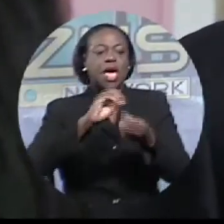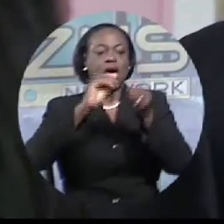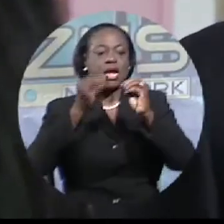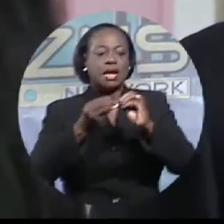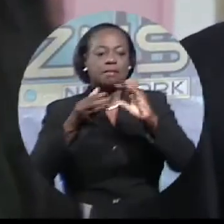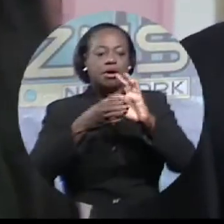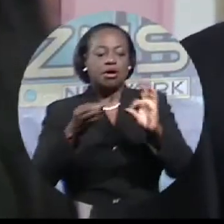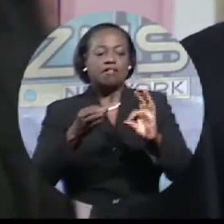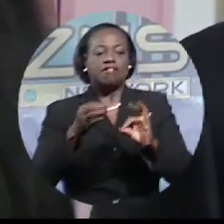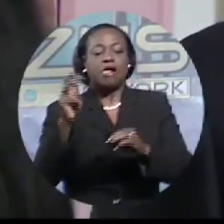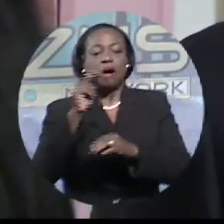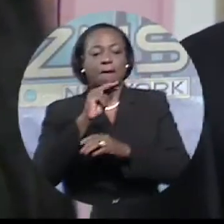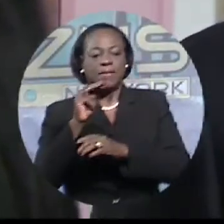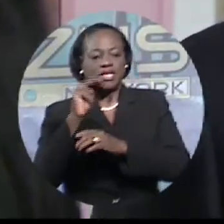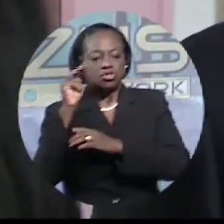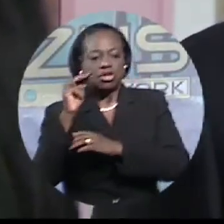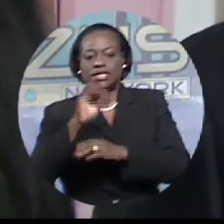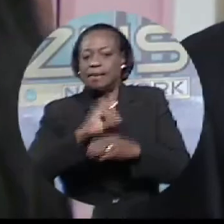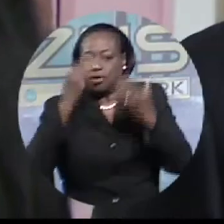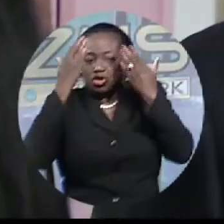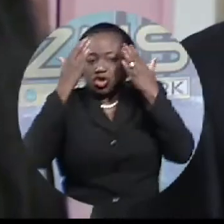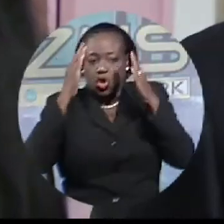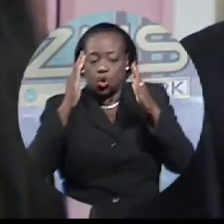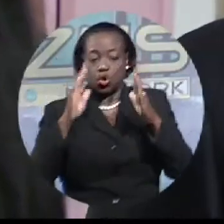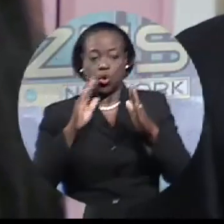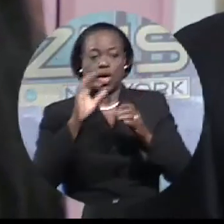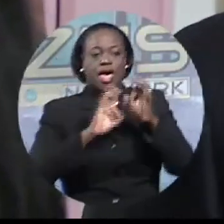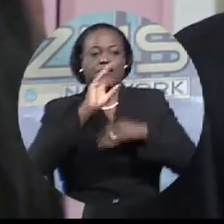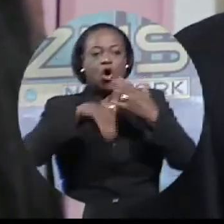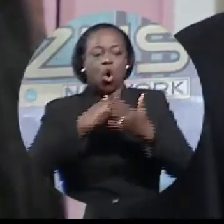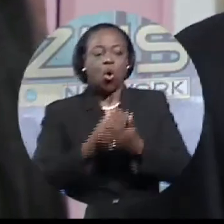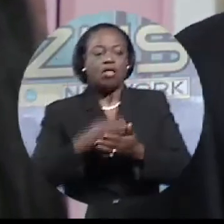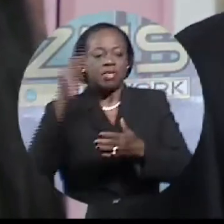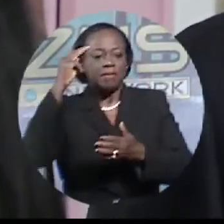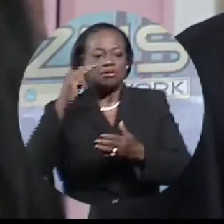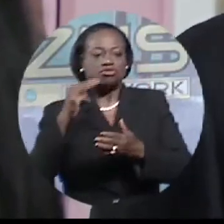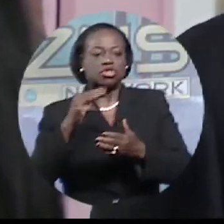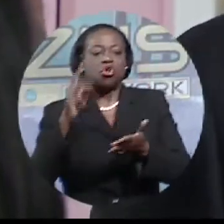sure where we are and if all of the ministries reported in yet. But